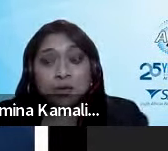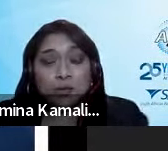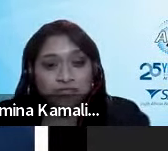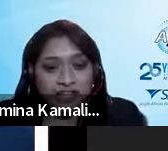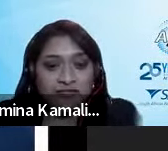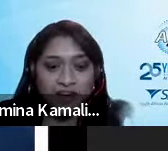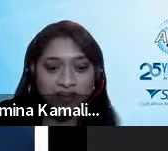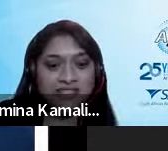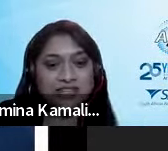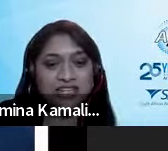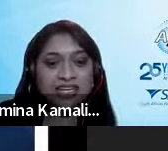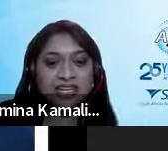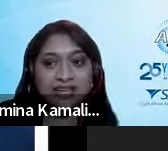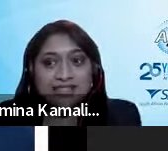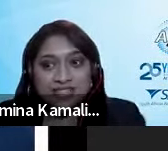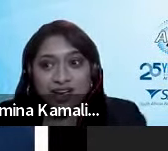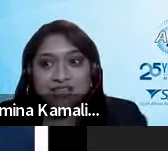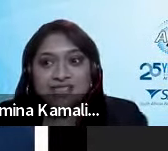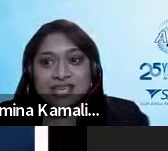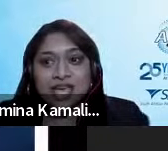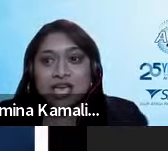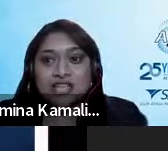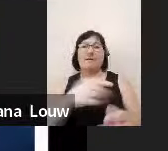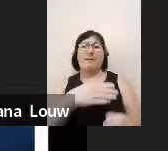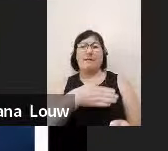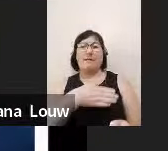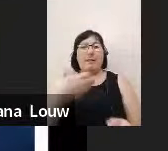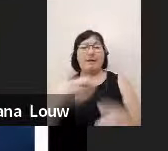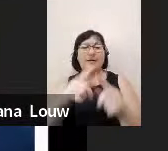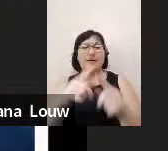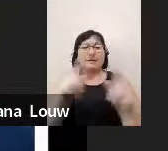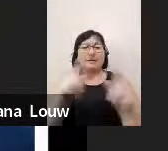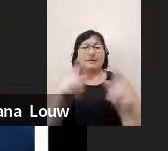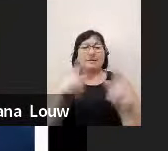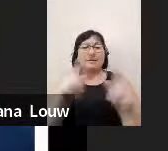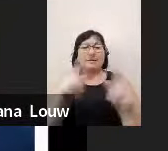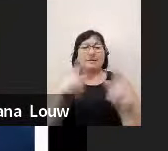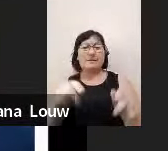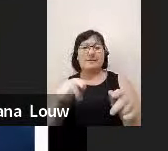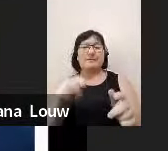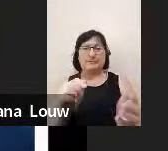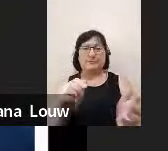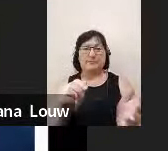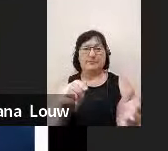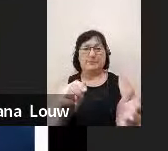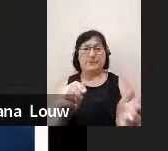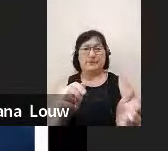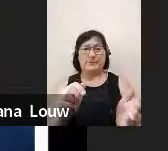in a very vast career at SARS. She has many years of experience.